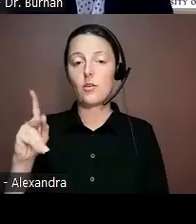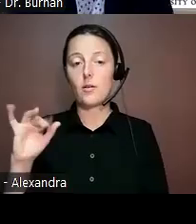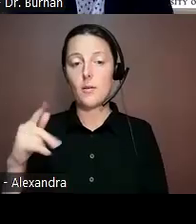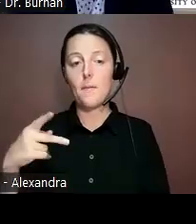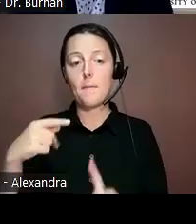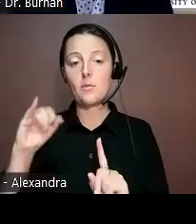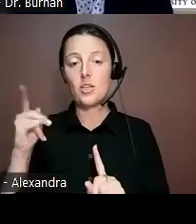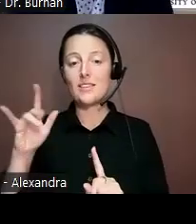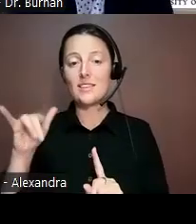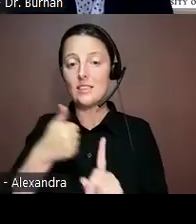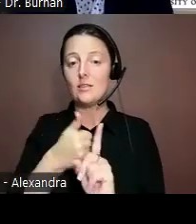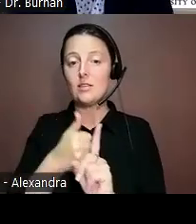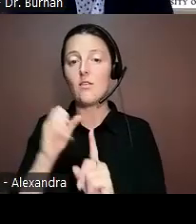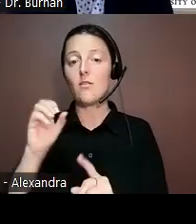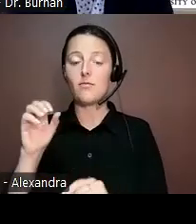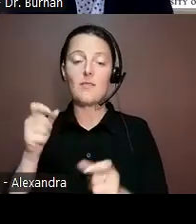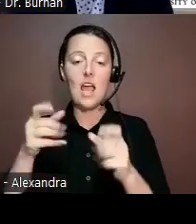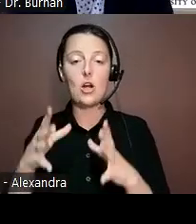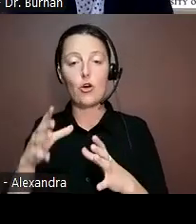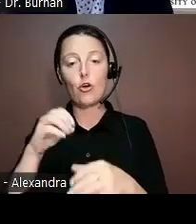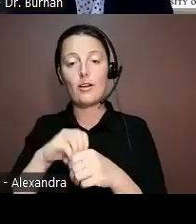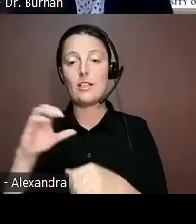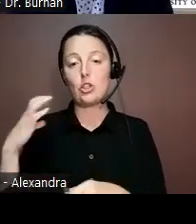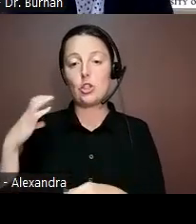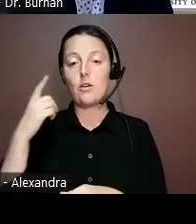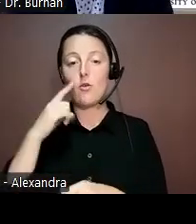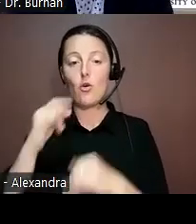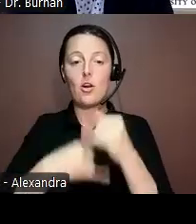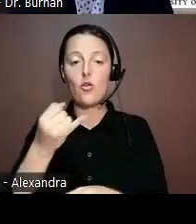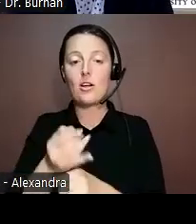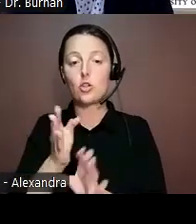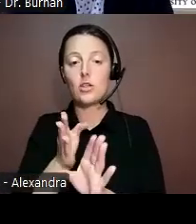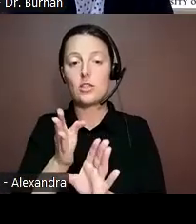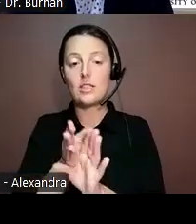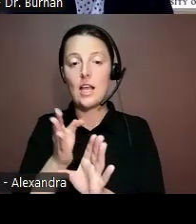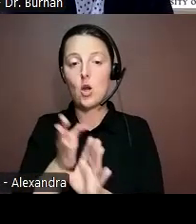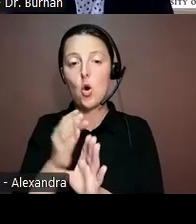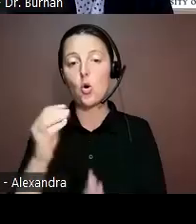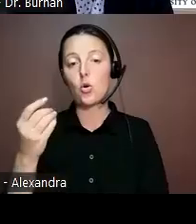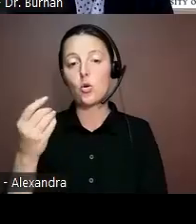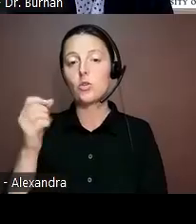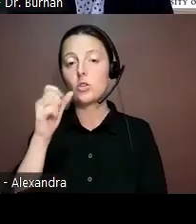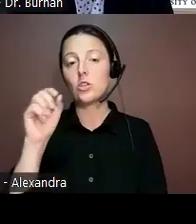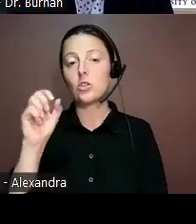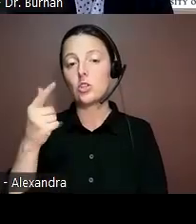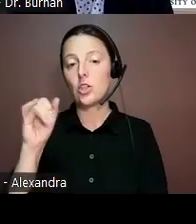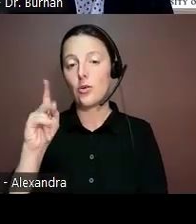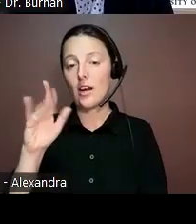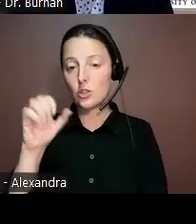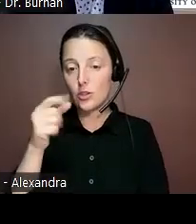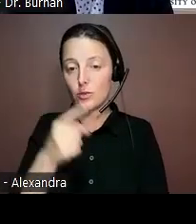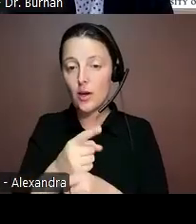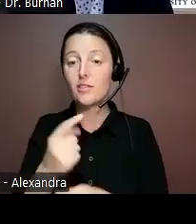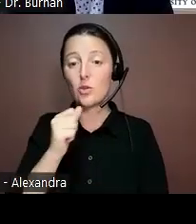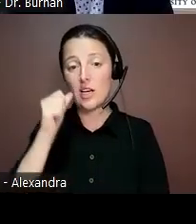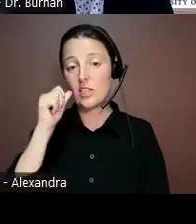So we are actually, even yesterday, we had a discussion with him about loneliness and how can we treat and